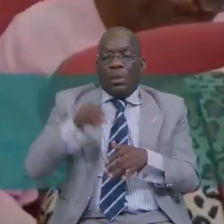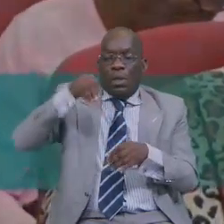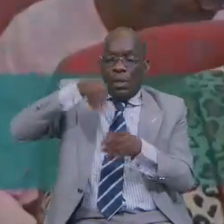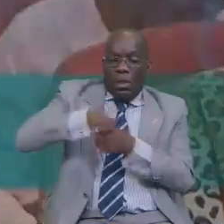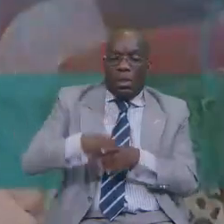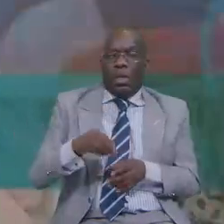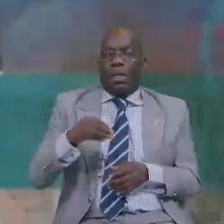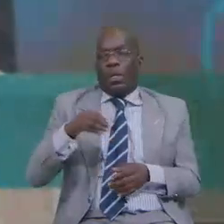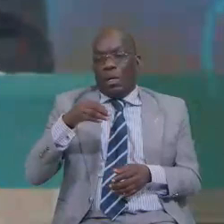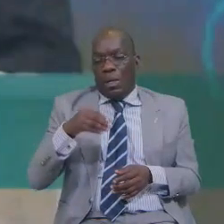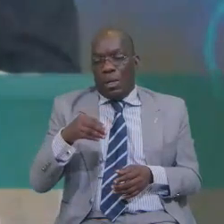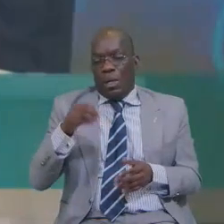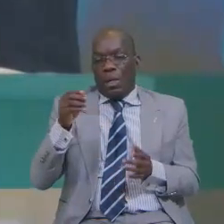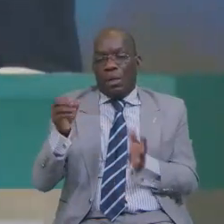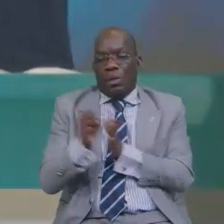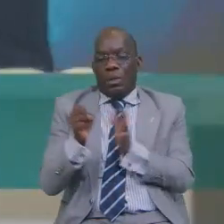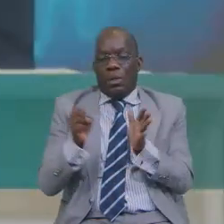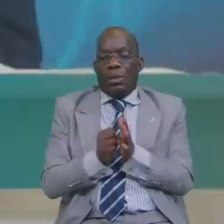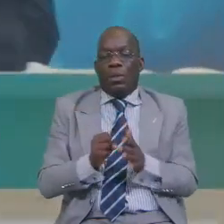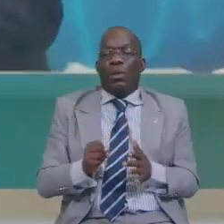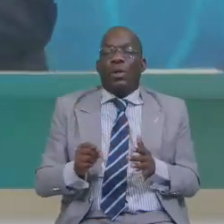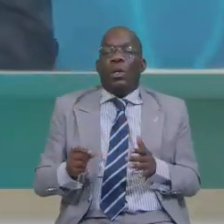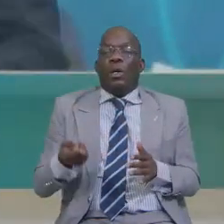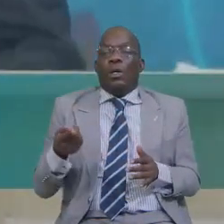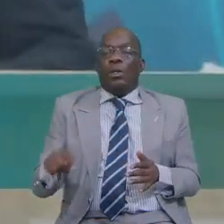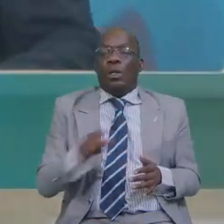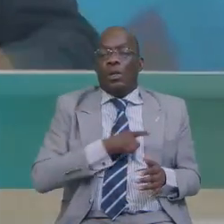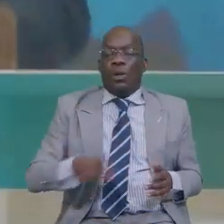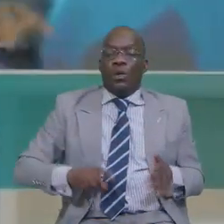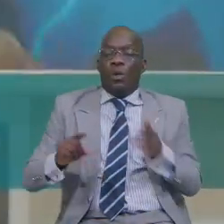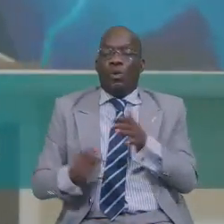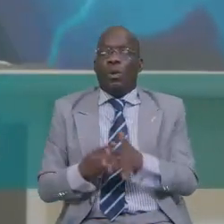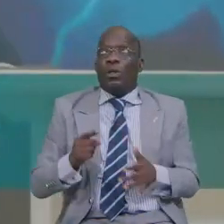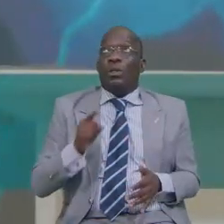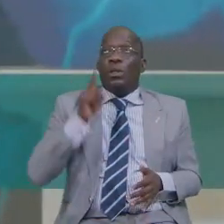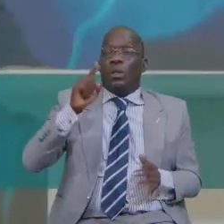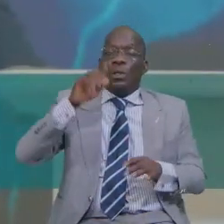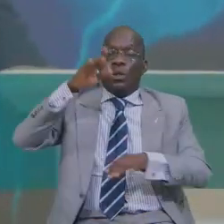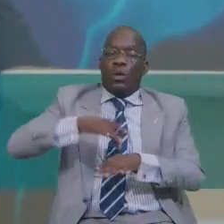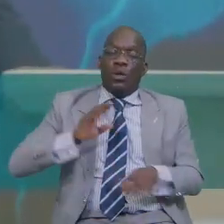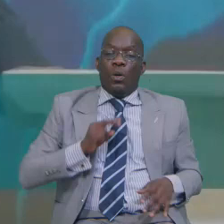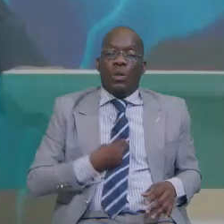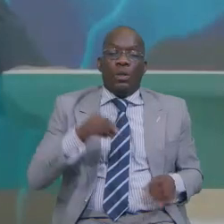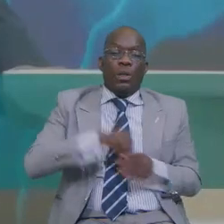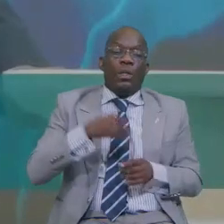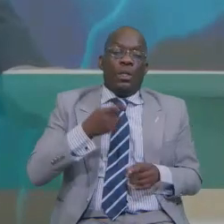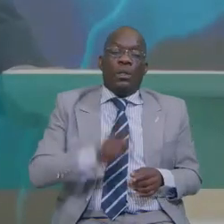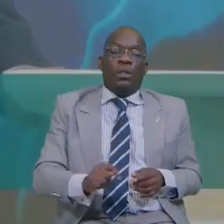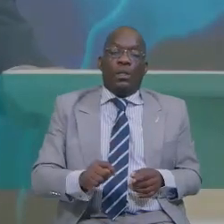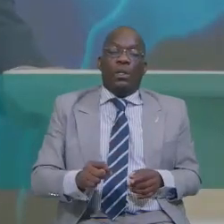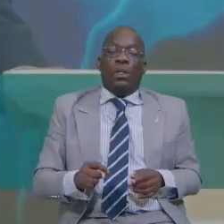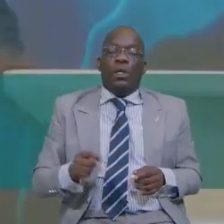stage. And the Lord, once he touches us from within, will be strong on the inside